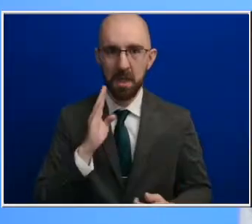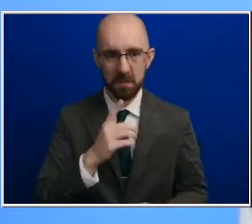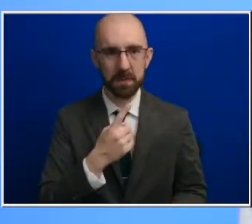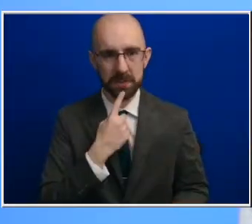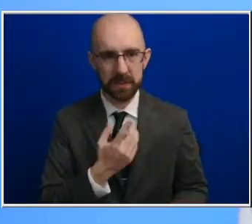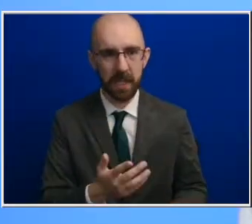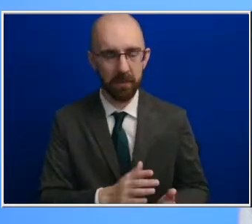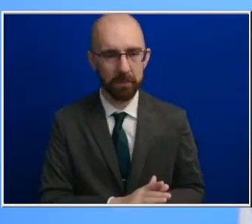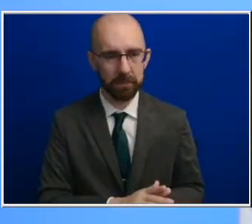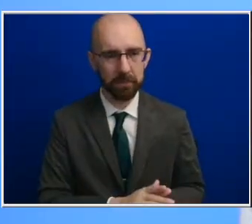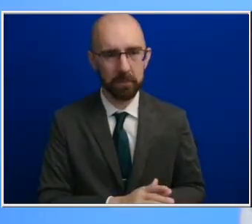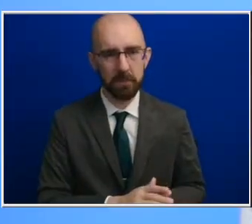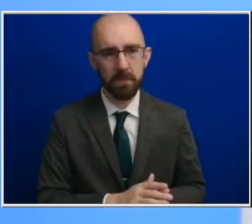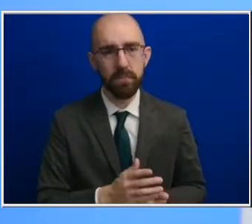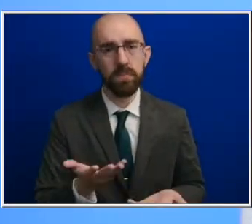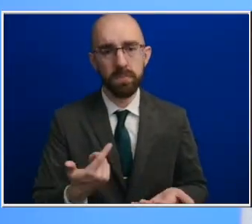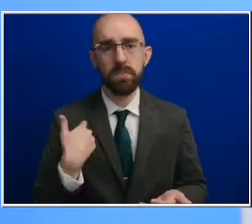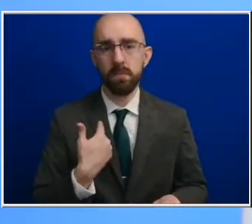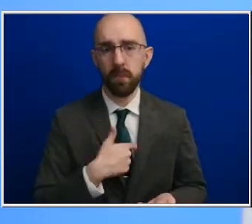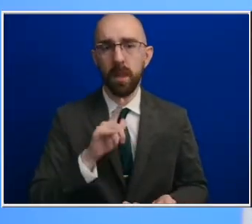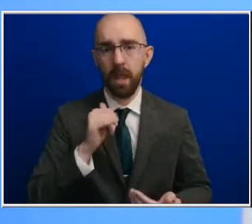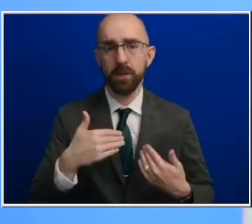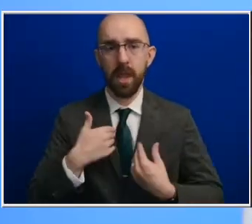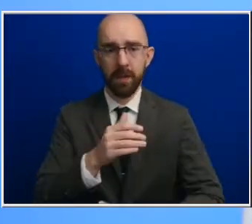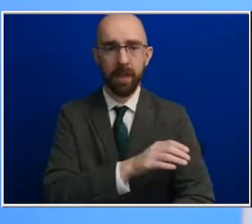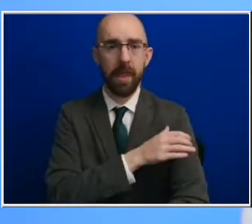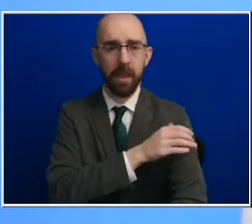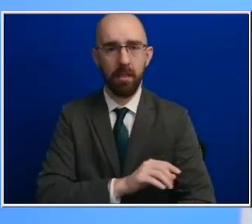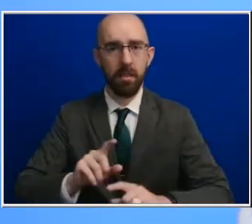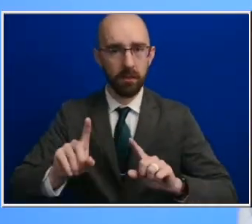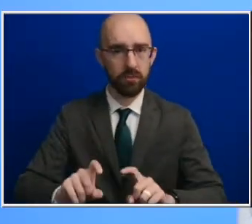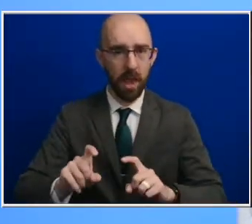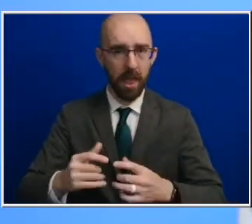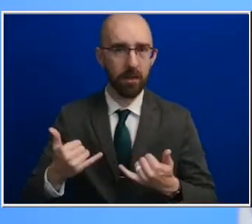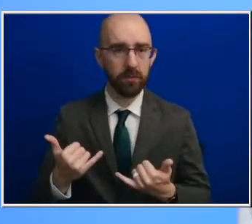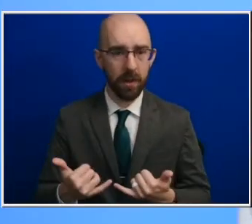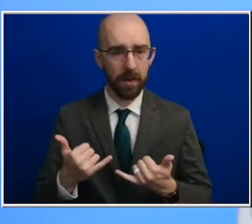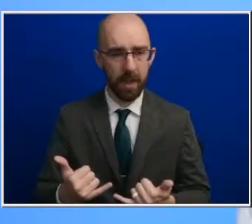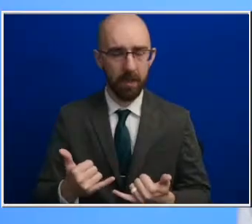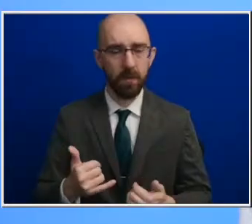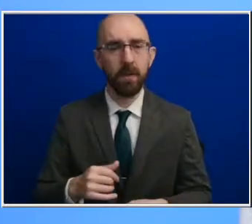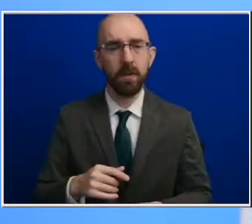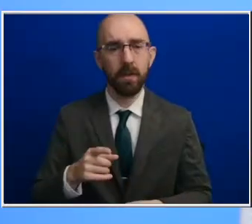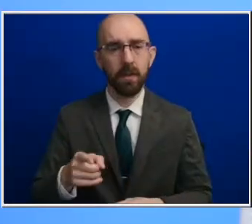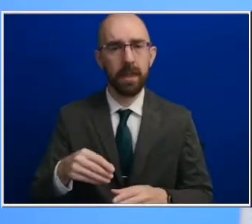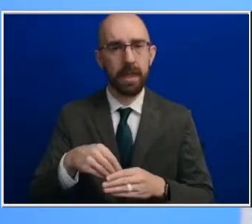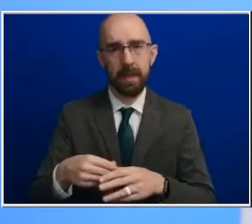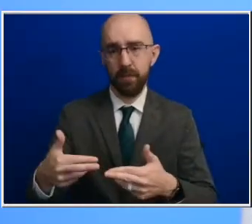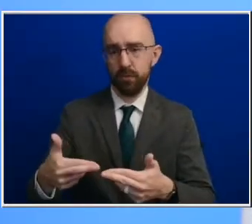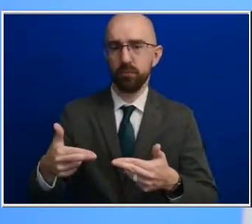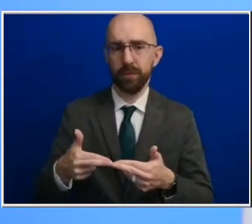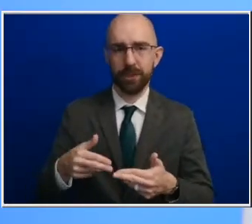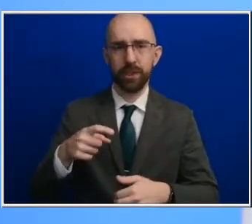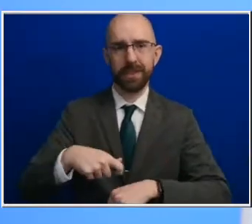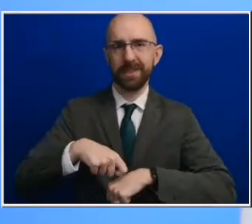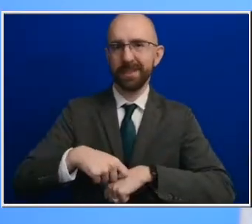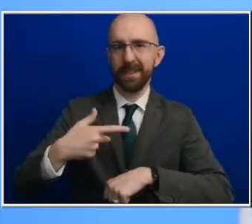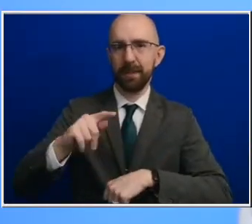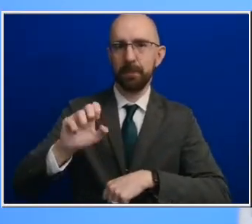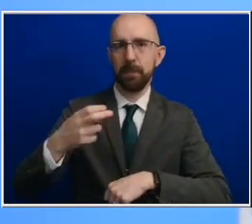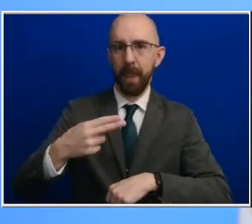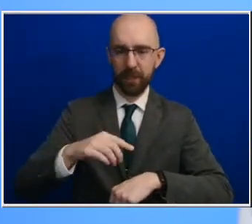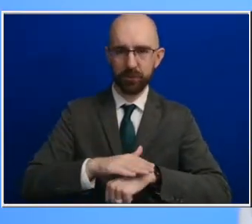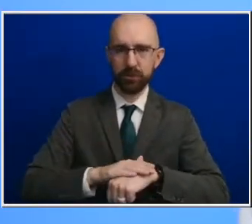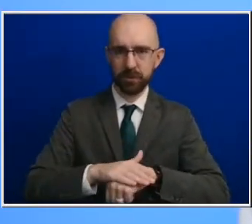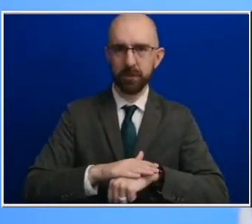one that we actually have clinical trials running for right now in the region is the skin patch one. And